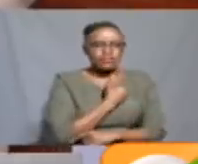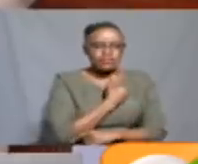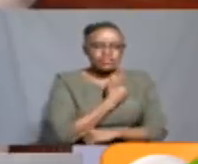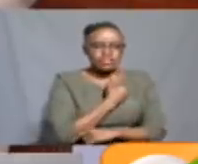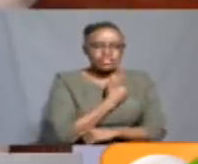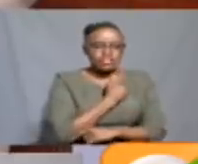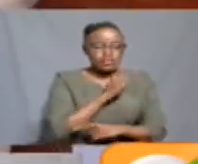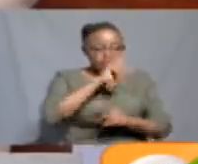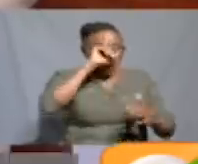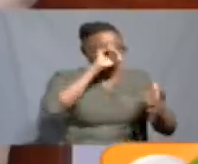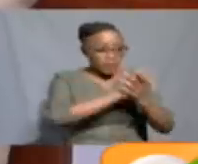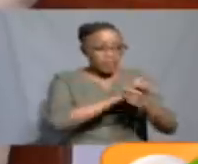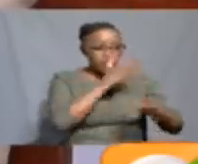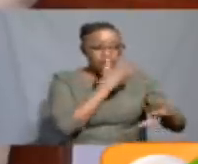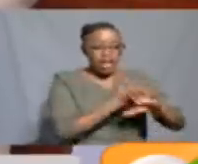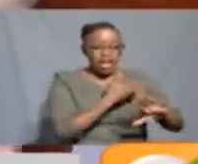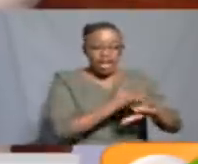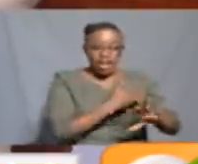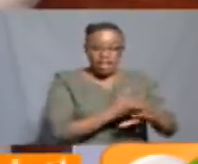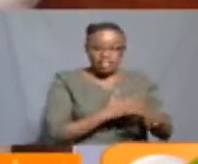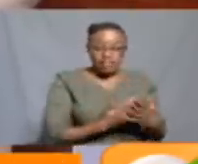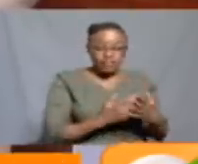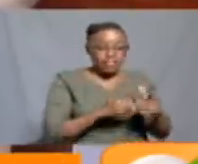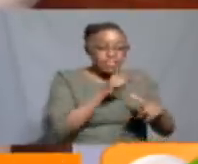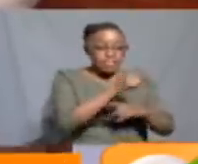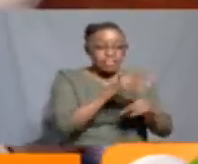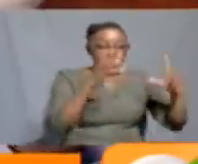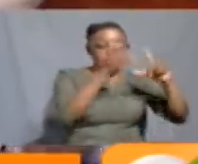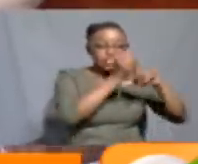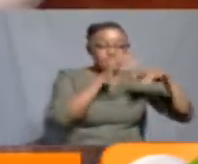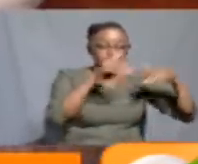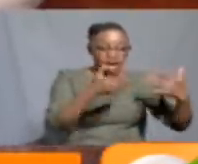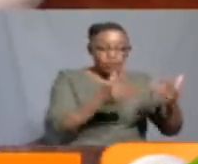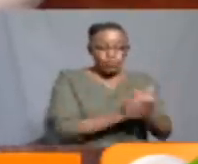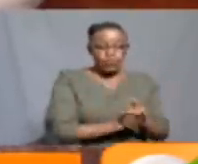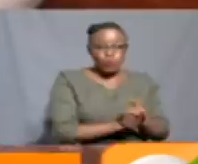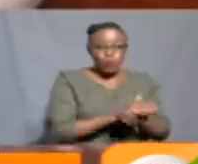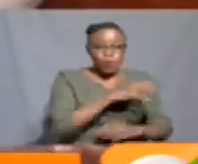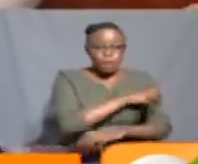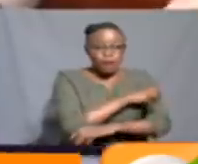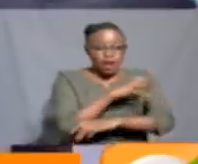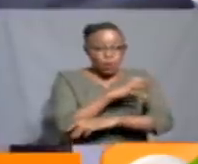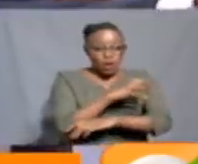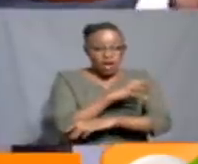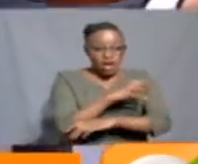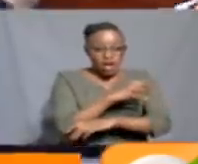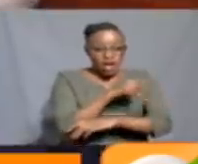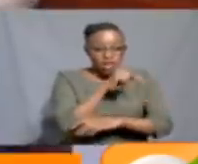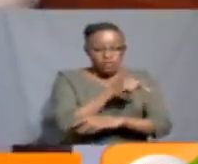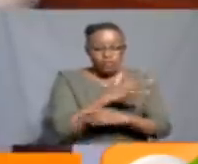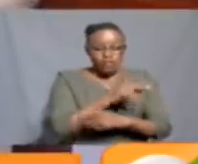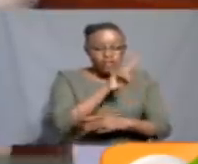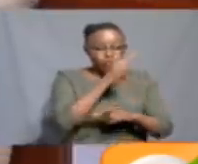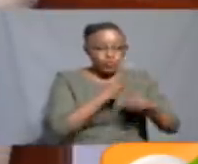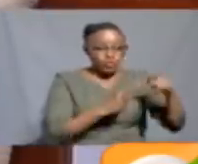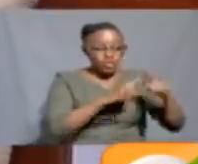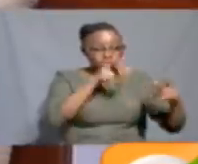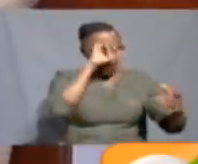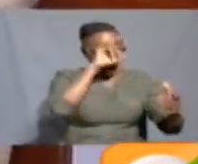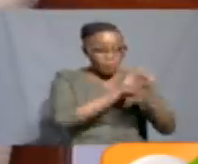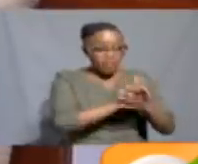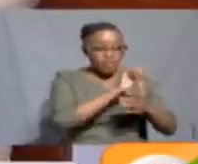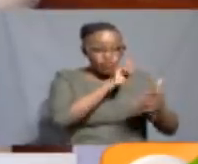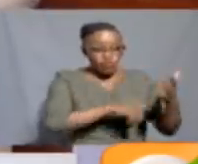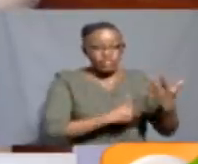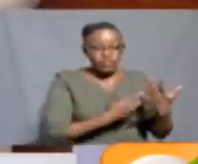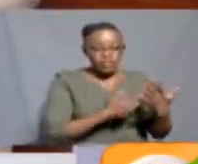it's unbelievable that how do we make it? Power. At State House, 2 years back, we agreed that it'll